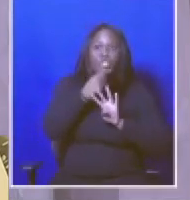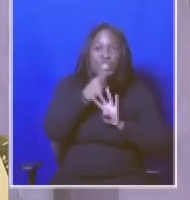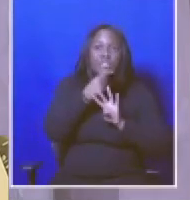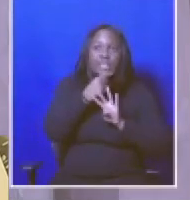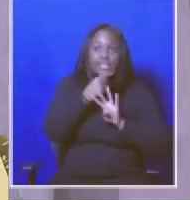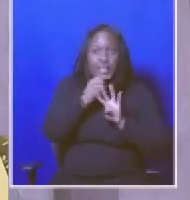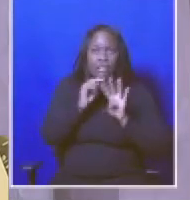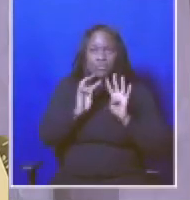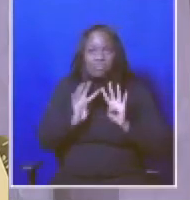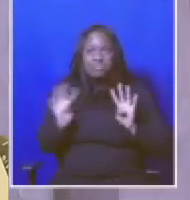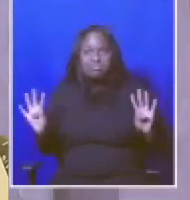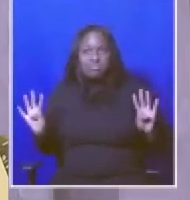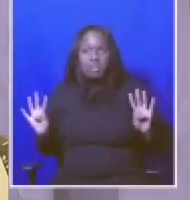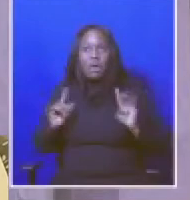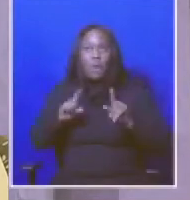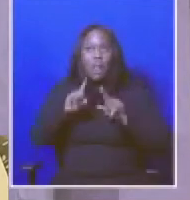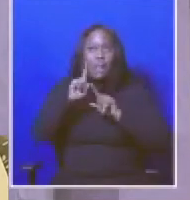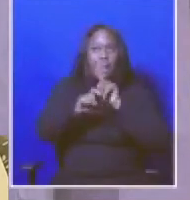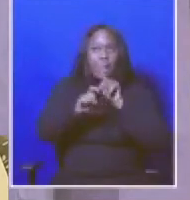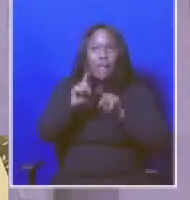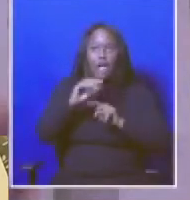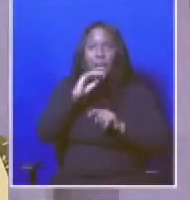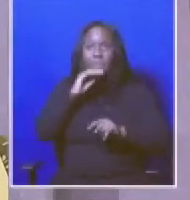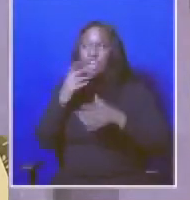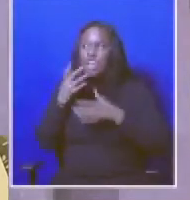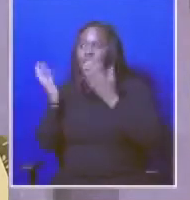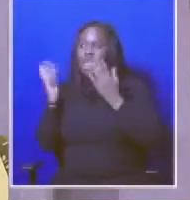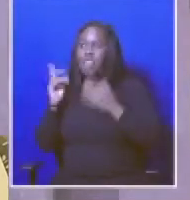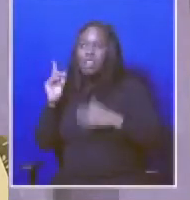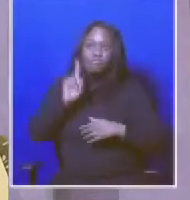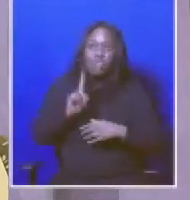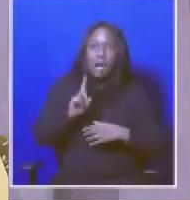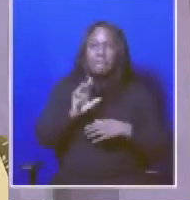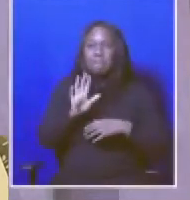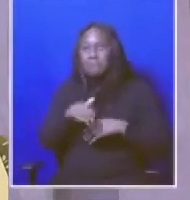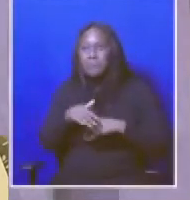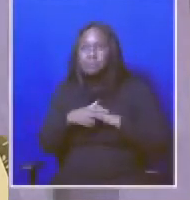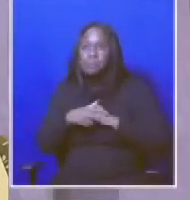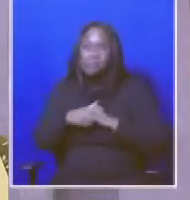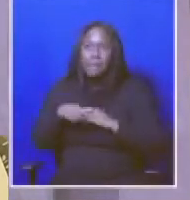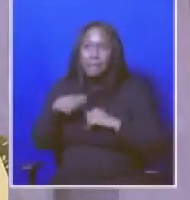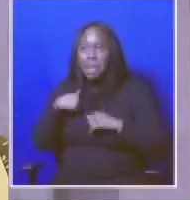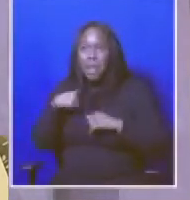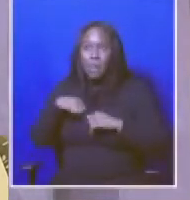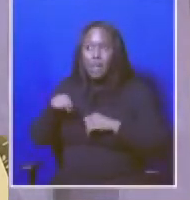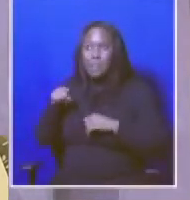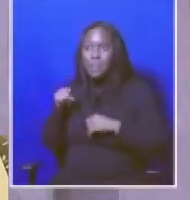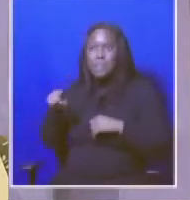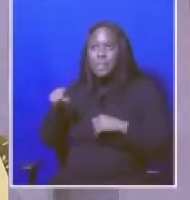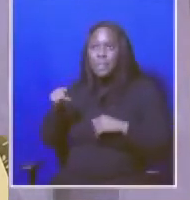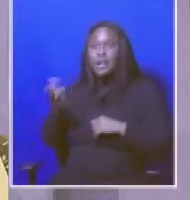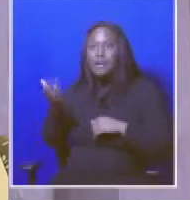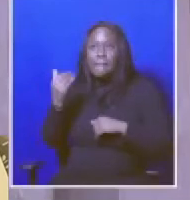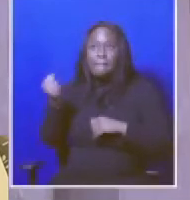So it's not like any minister come and say, no, now I want Mohammed Dango.